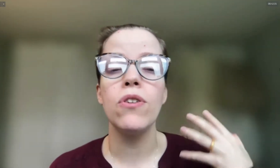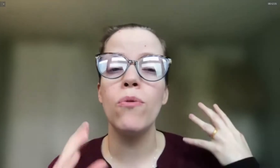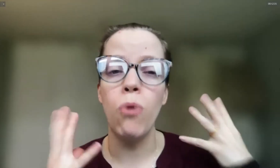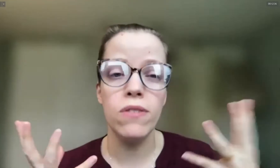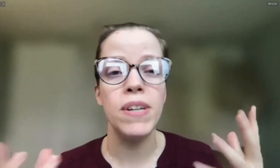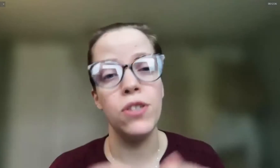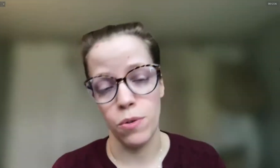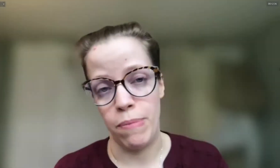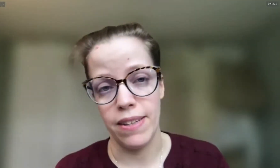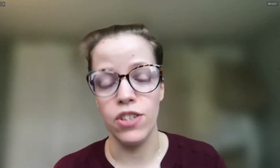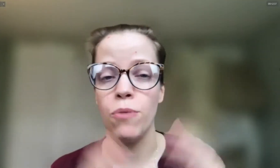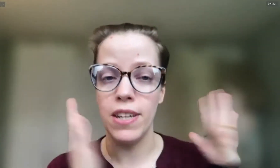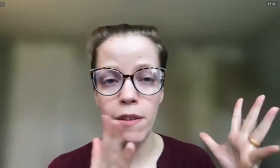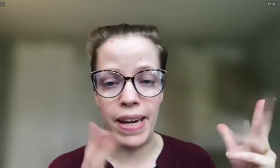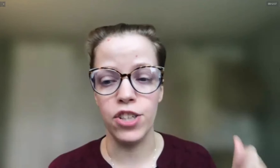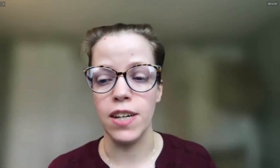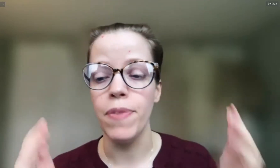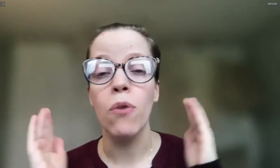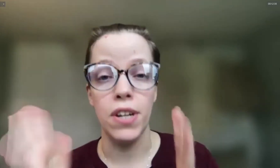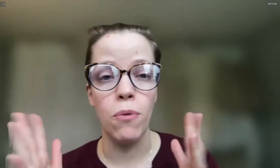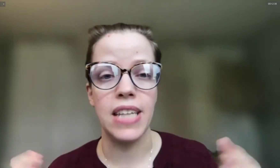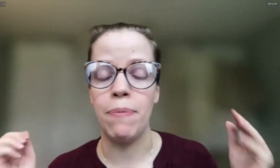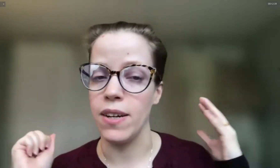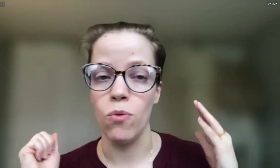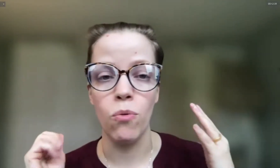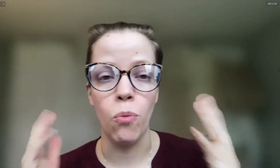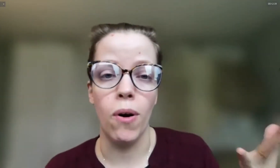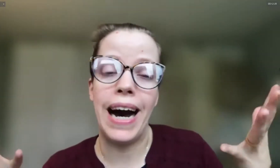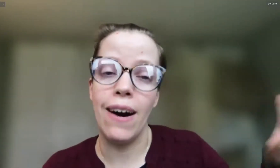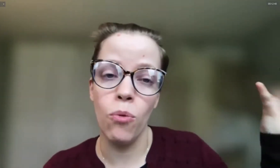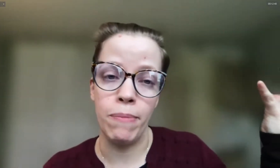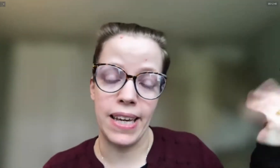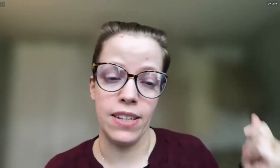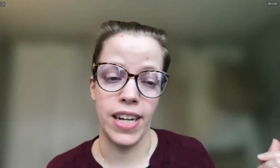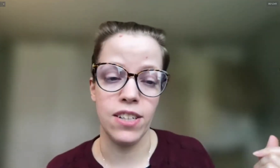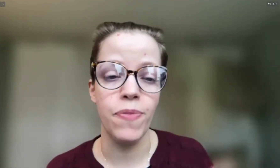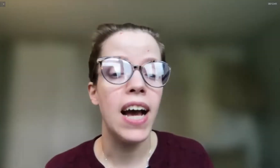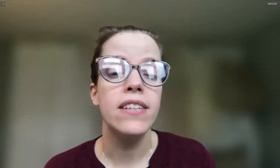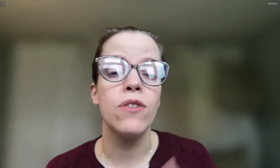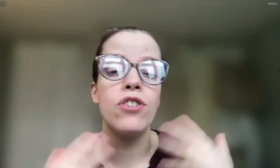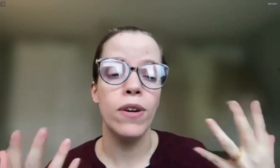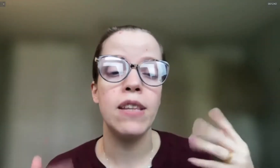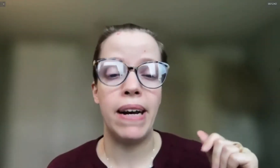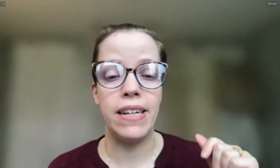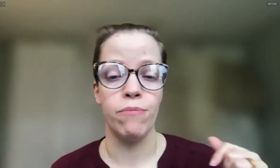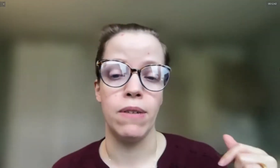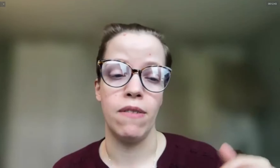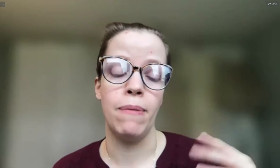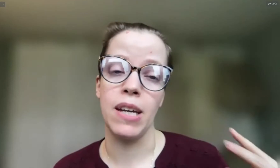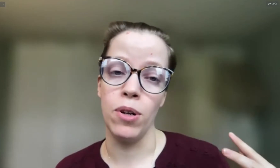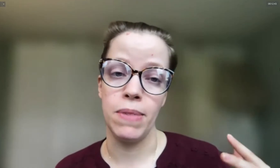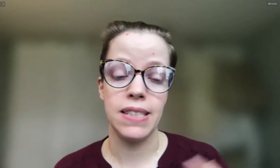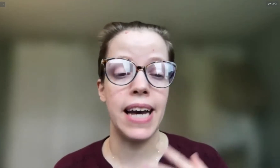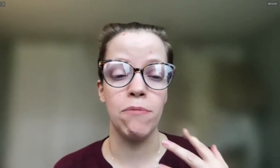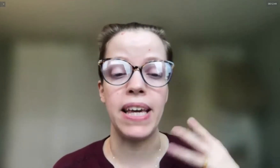So what do we do about this? We know the picture, we know what's happening. How are we making a change? So joining the mentoring program